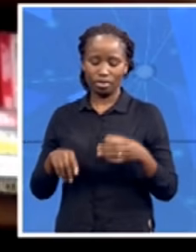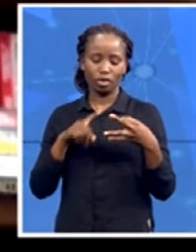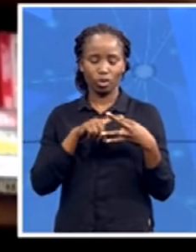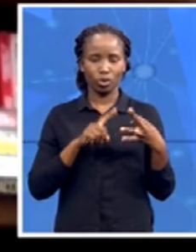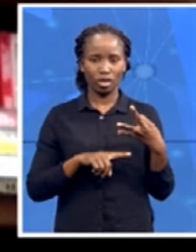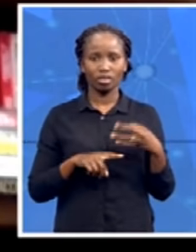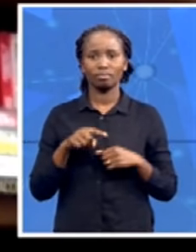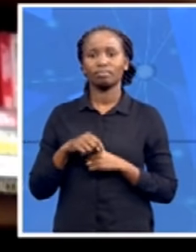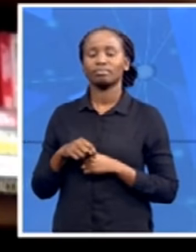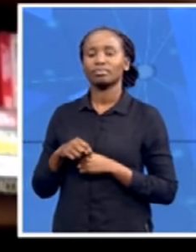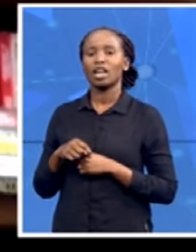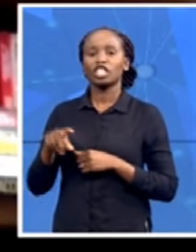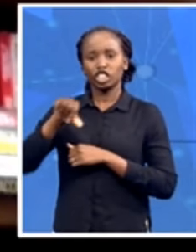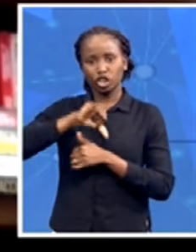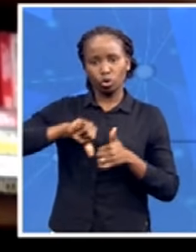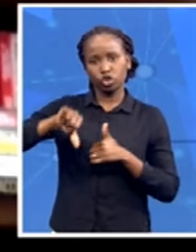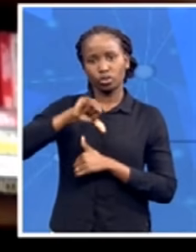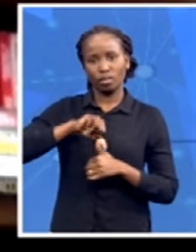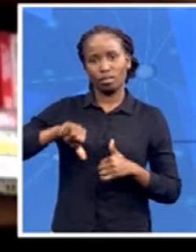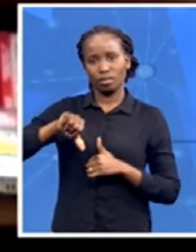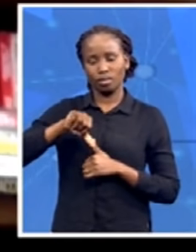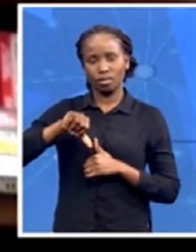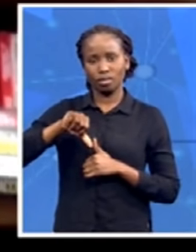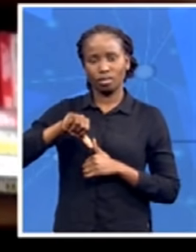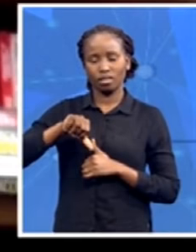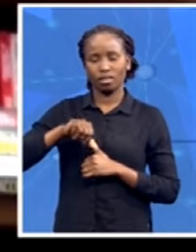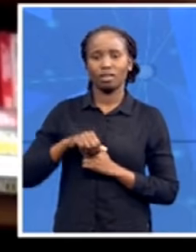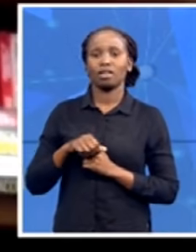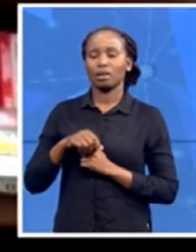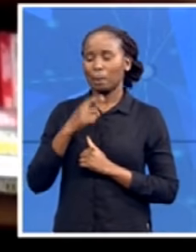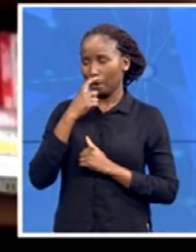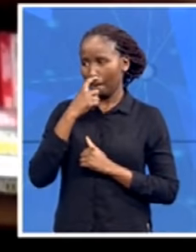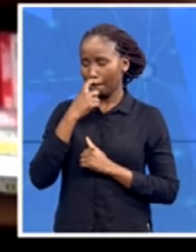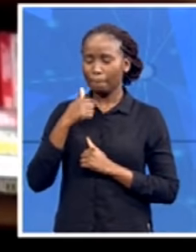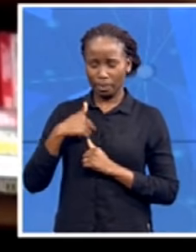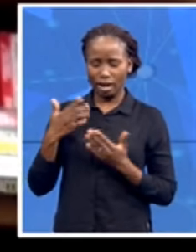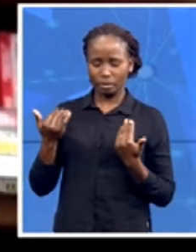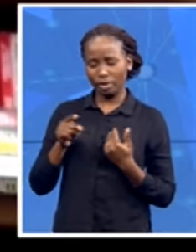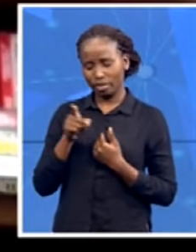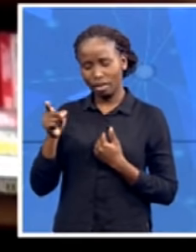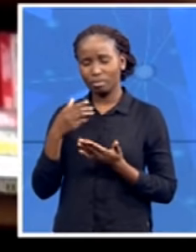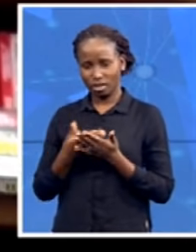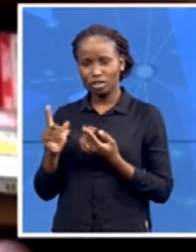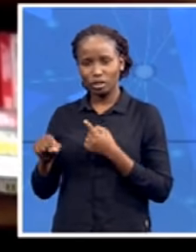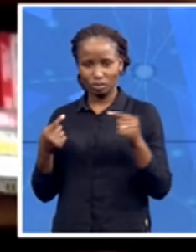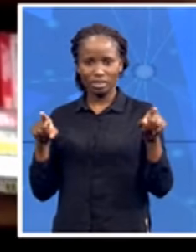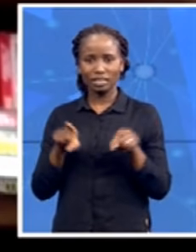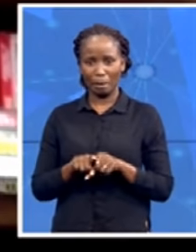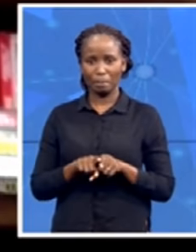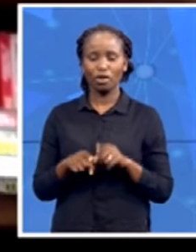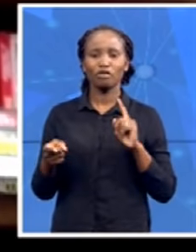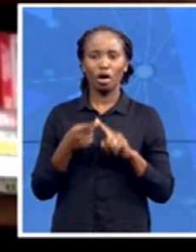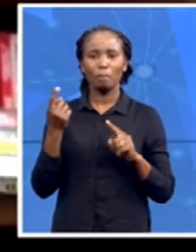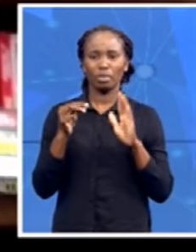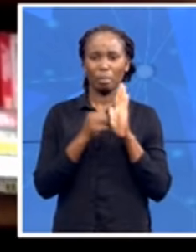I expected them to argue the exact opposite of the market forces. I was not taken aback by